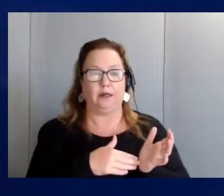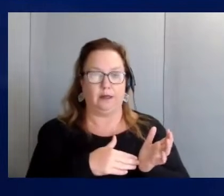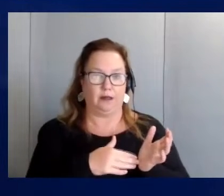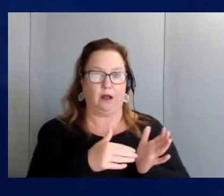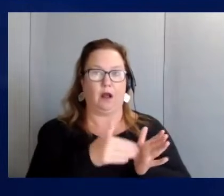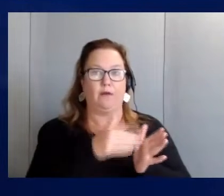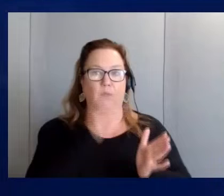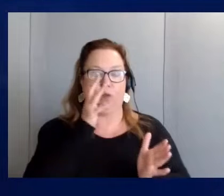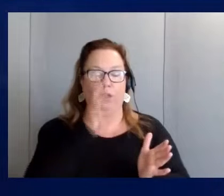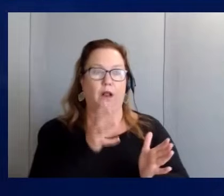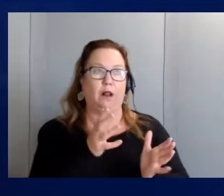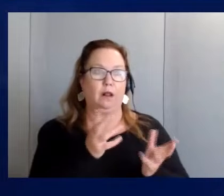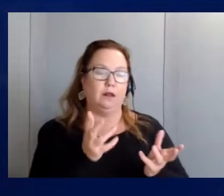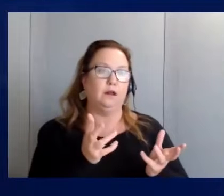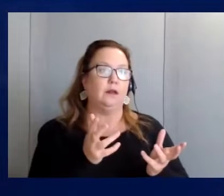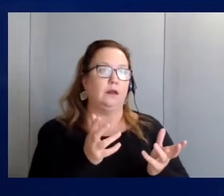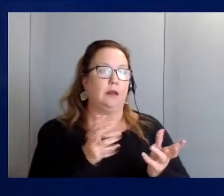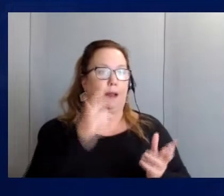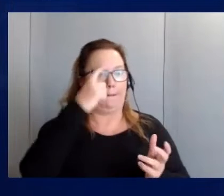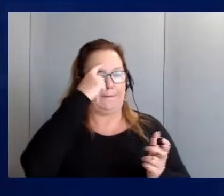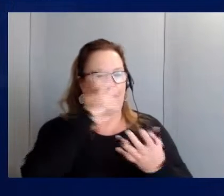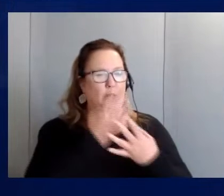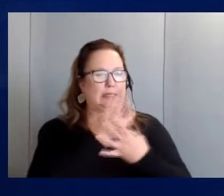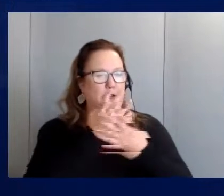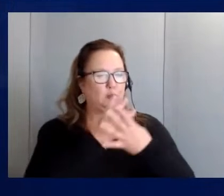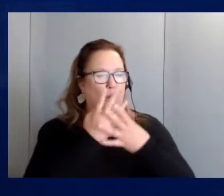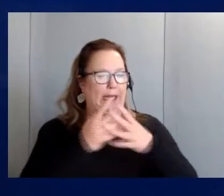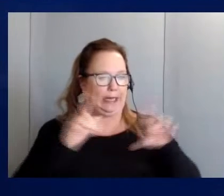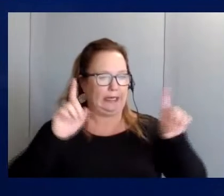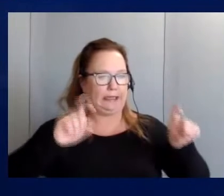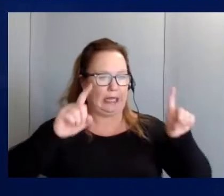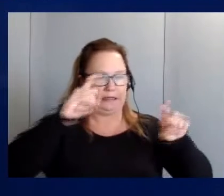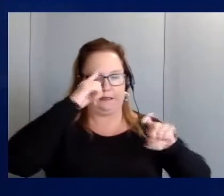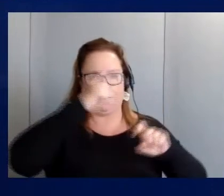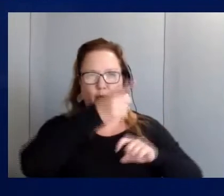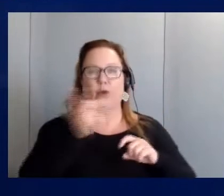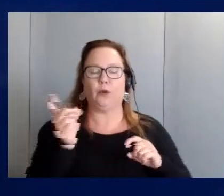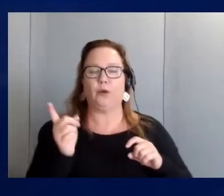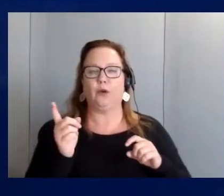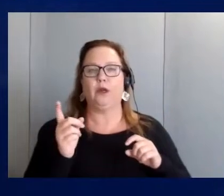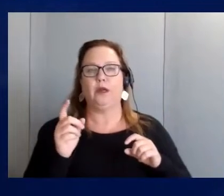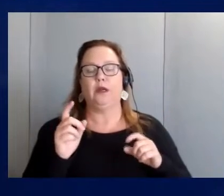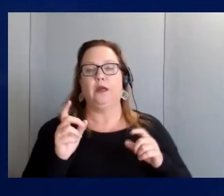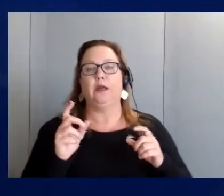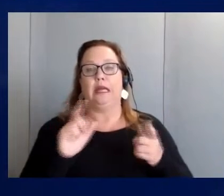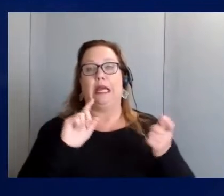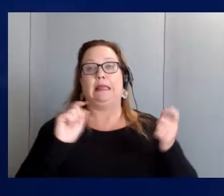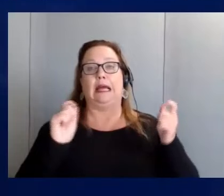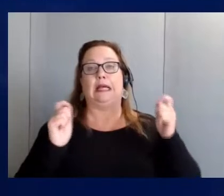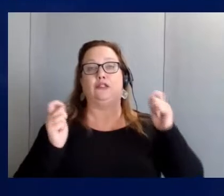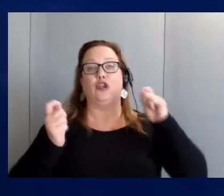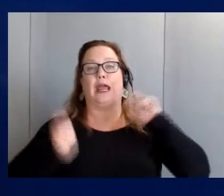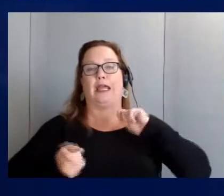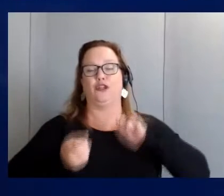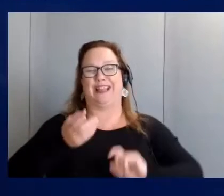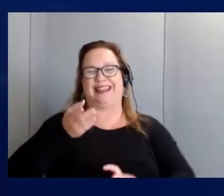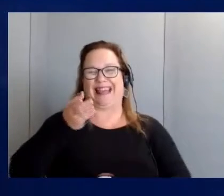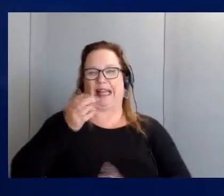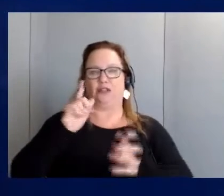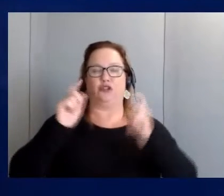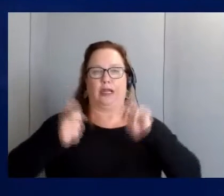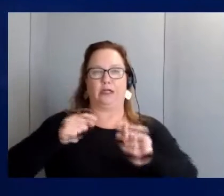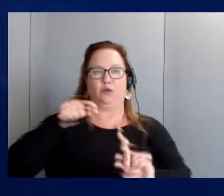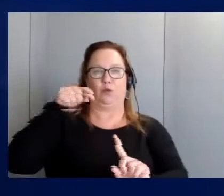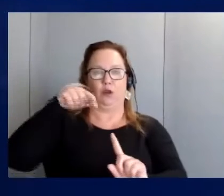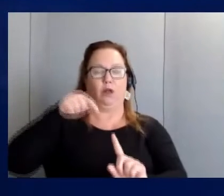do some sort of memory screening tests. And as we mentioned earlier, that change is what we're really looking for. That